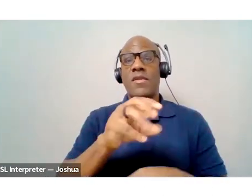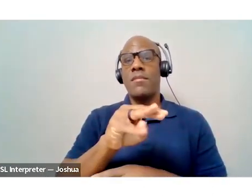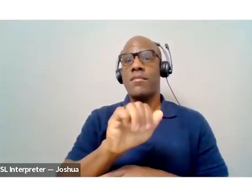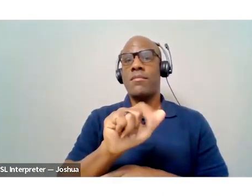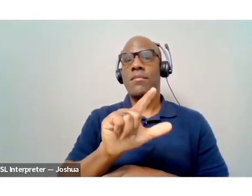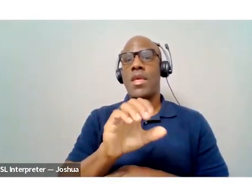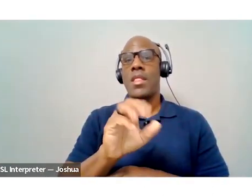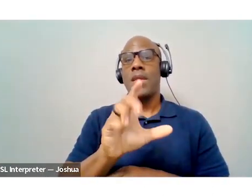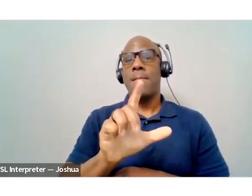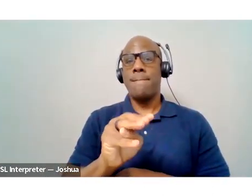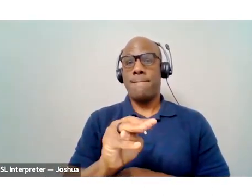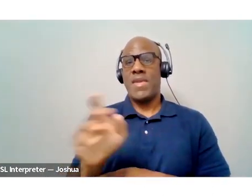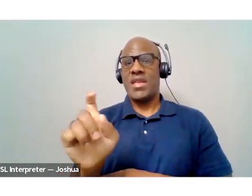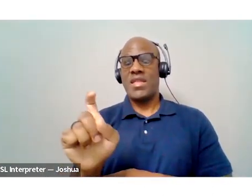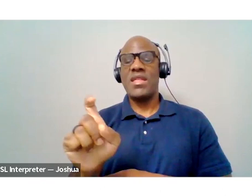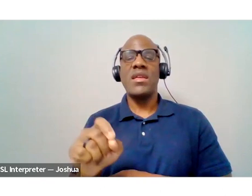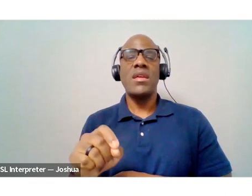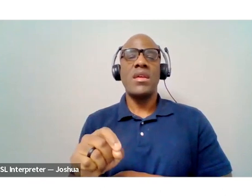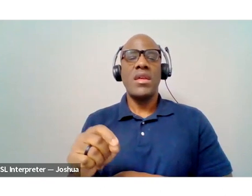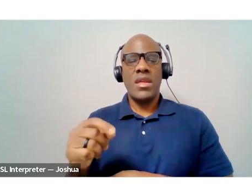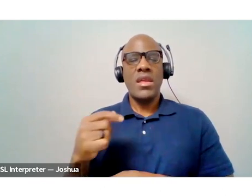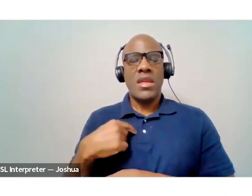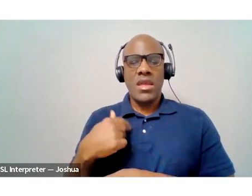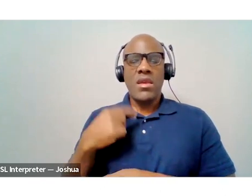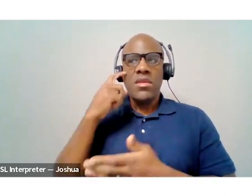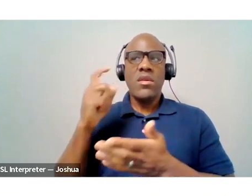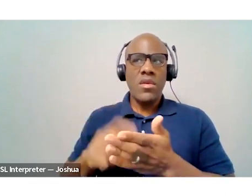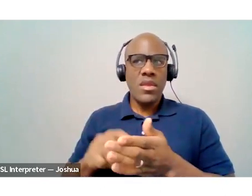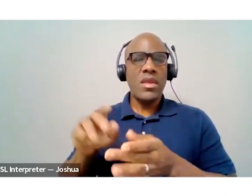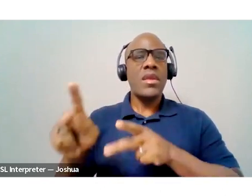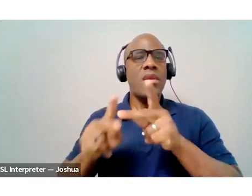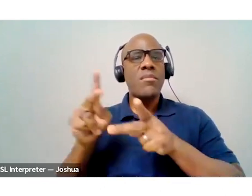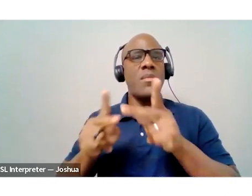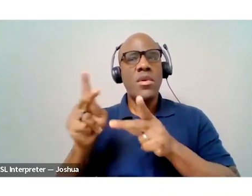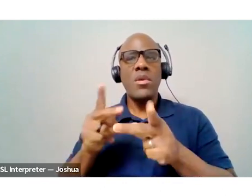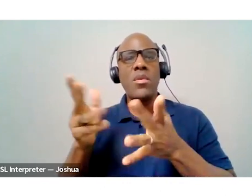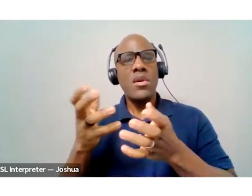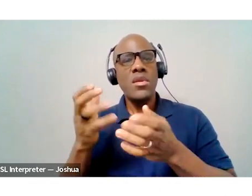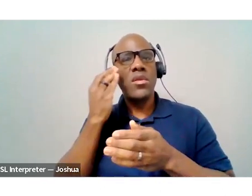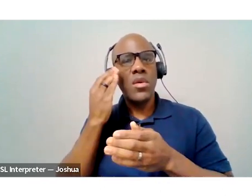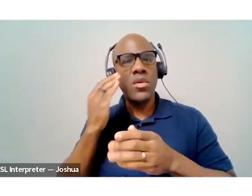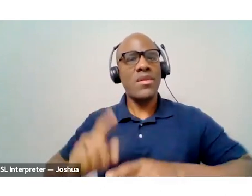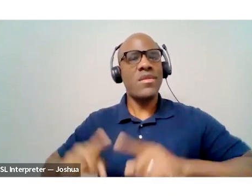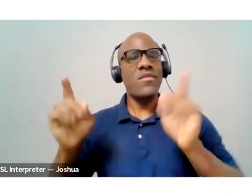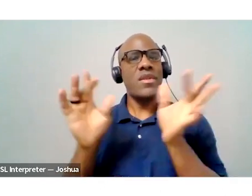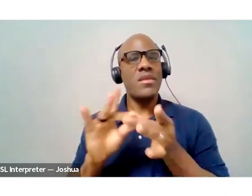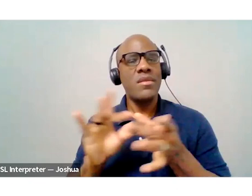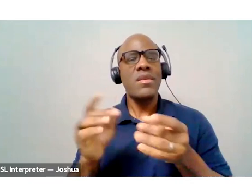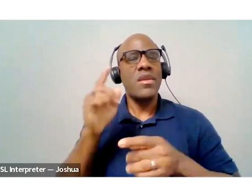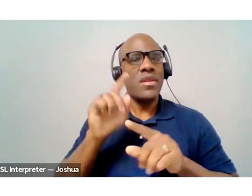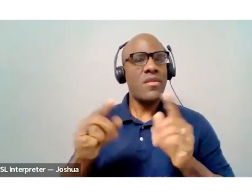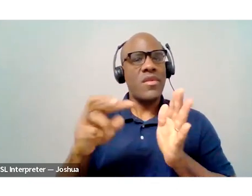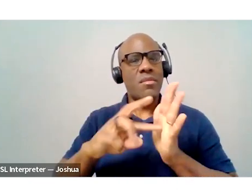different moments where people were looking for a message like that, which it basically went, and I should have included this, when